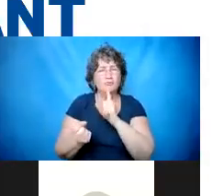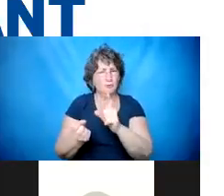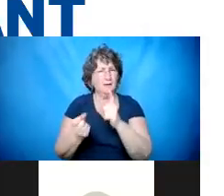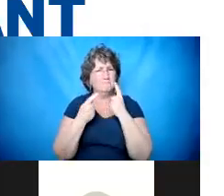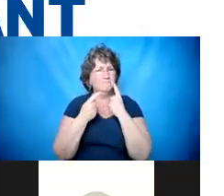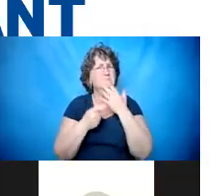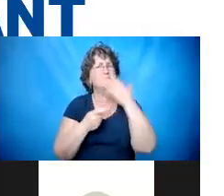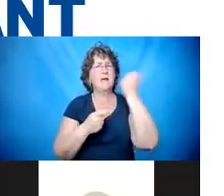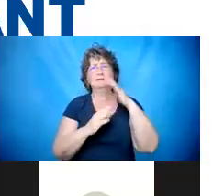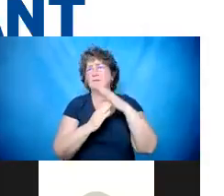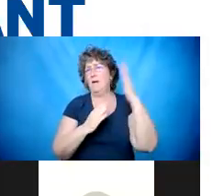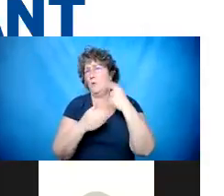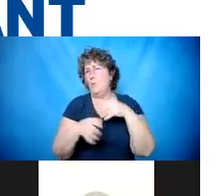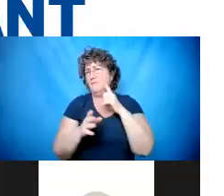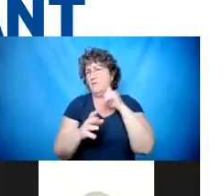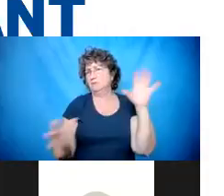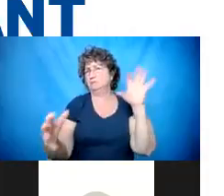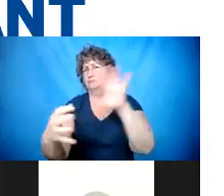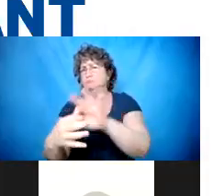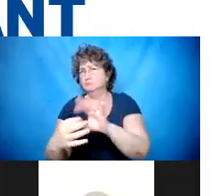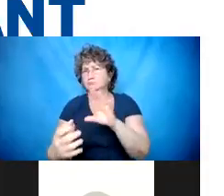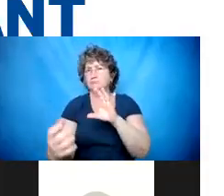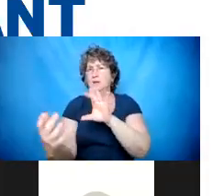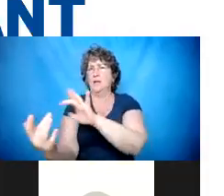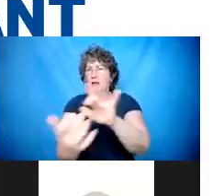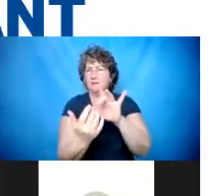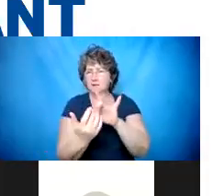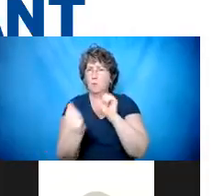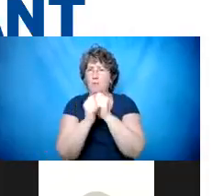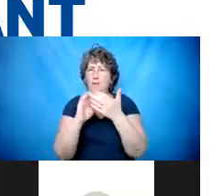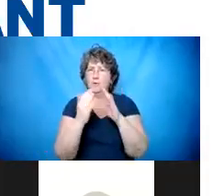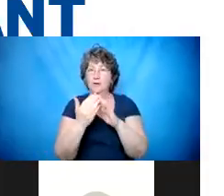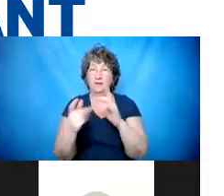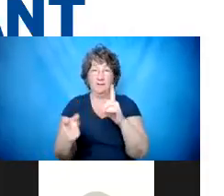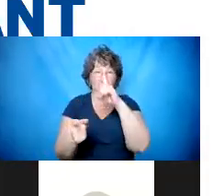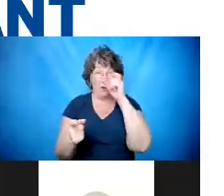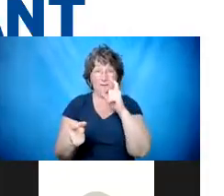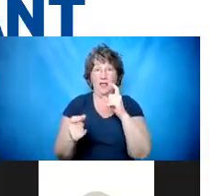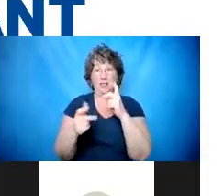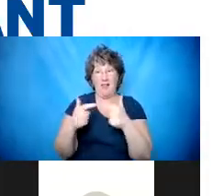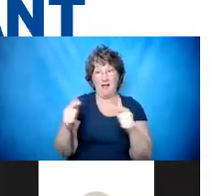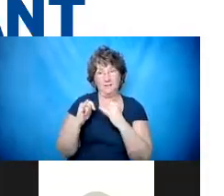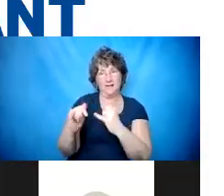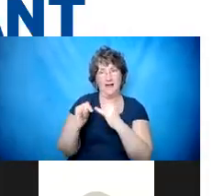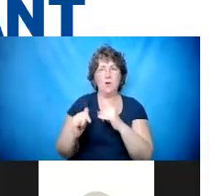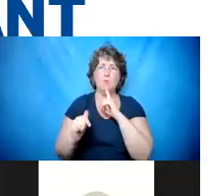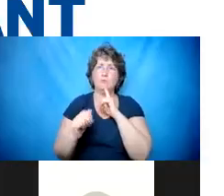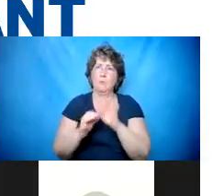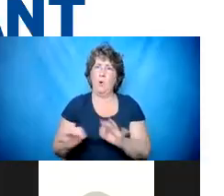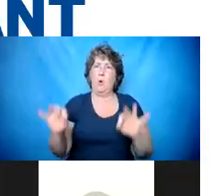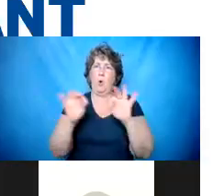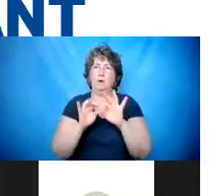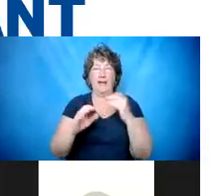communities, especially when you have someone that speaks their language. We know that simply sending out email blasts is just not enough, but